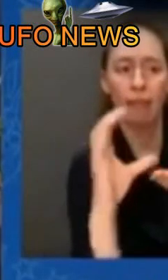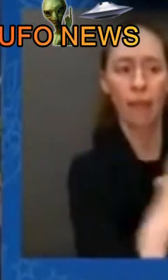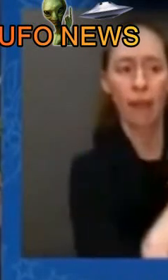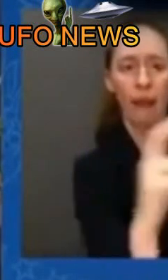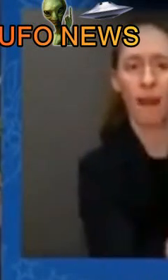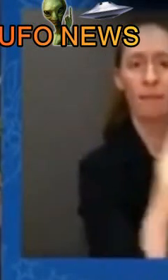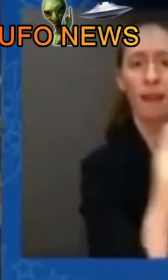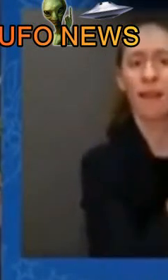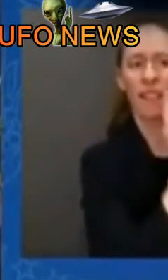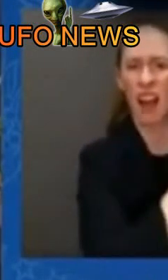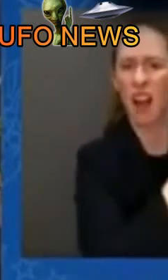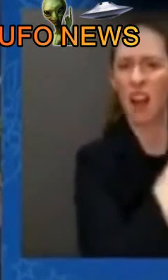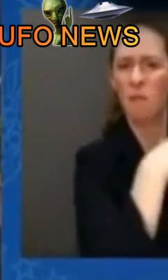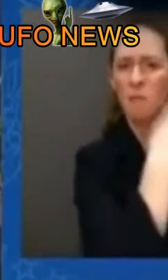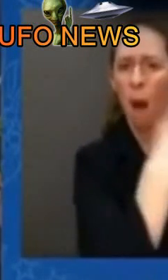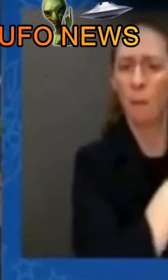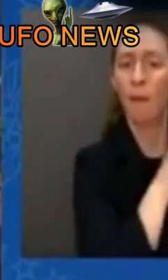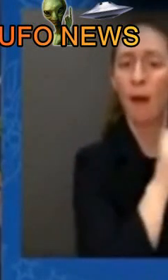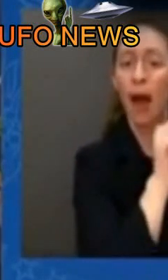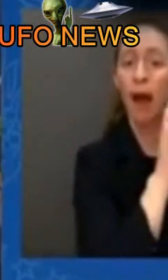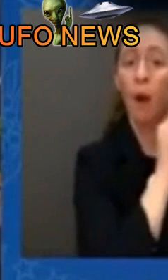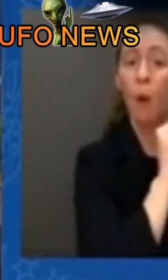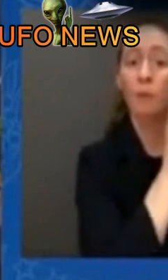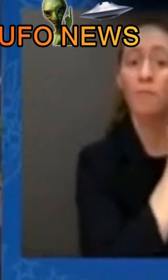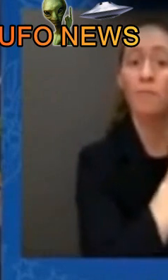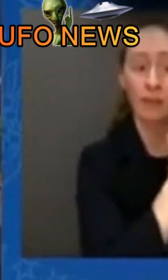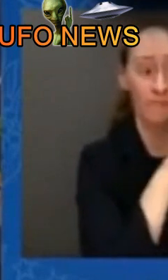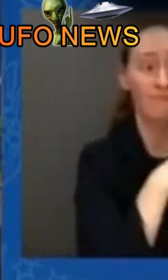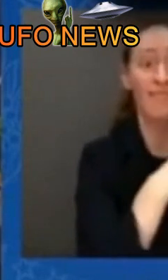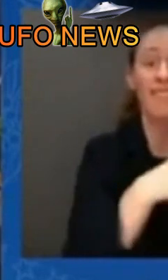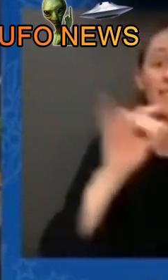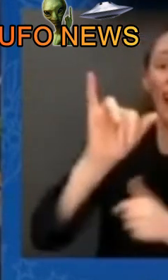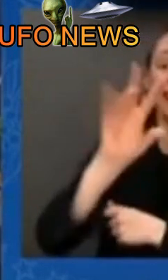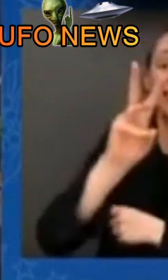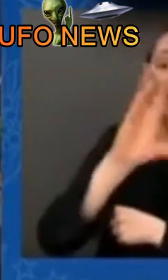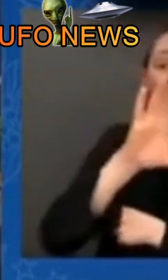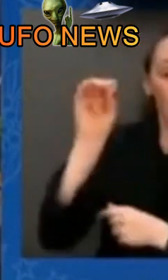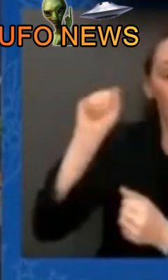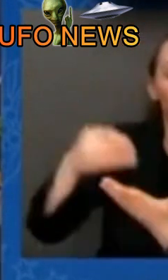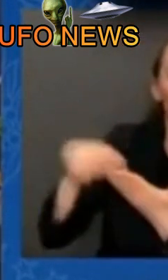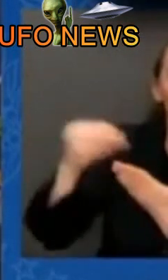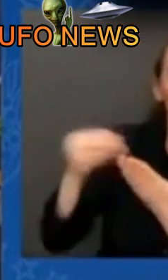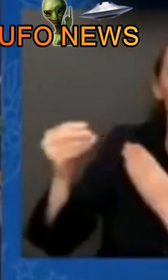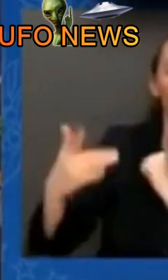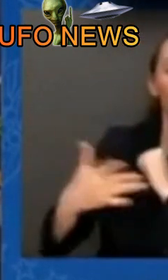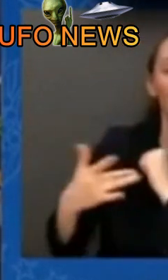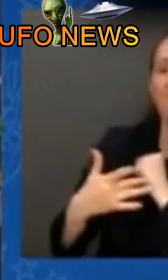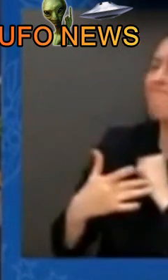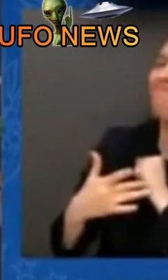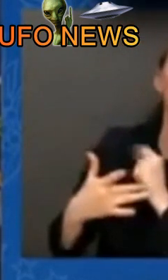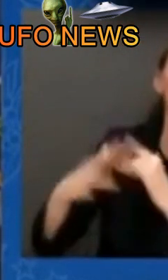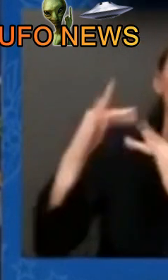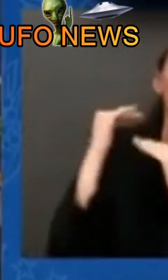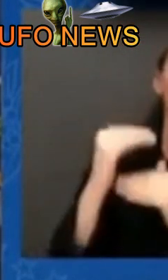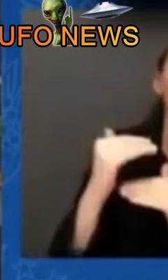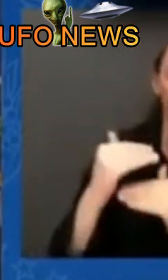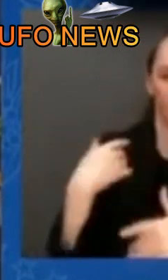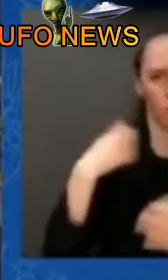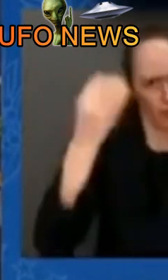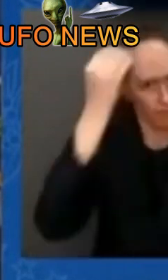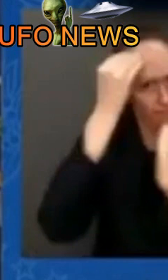We briefed our diplomatic partners and our allies around the world, and we know about China's program and where their balloons have